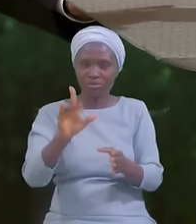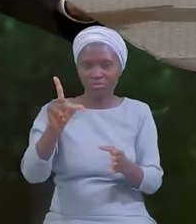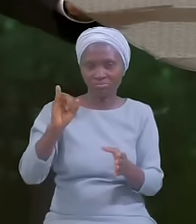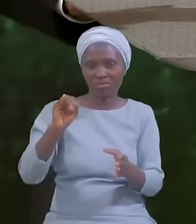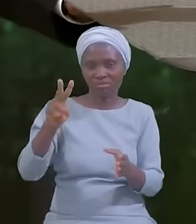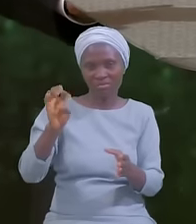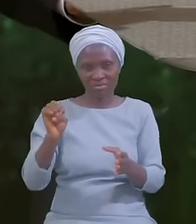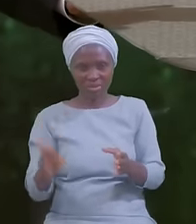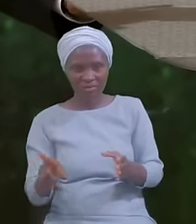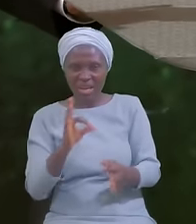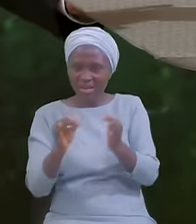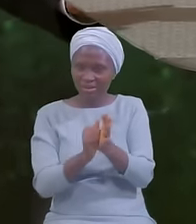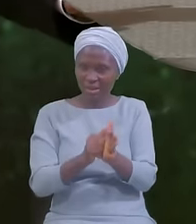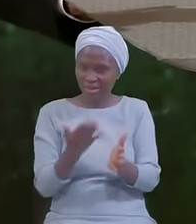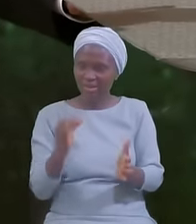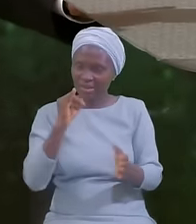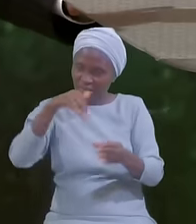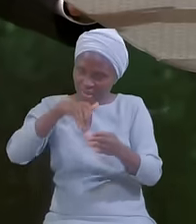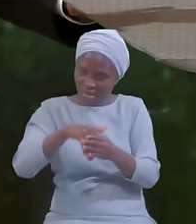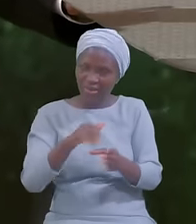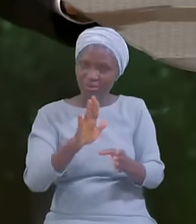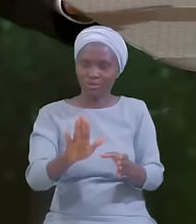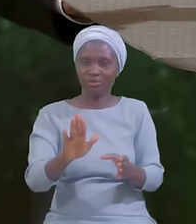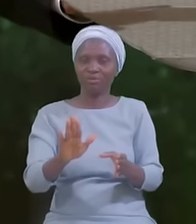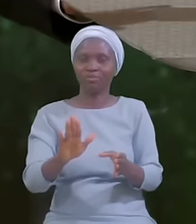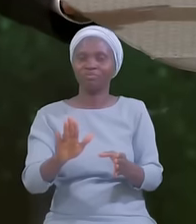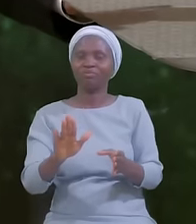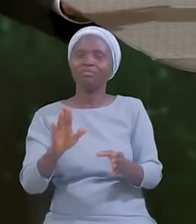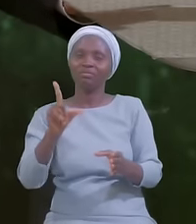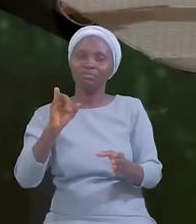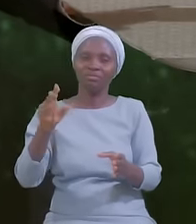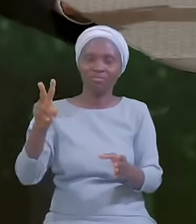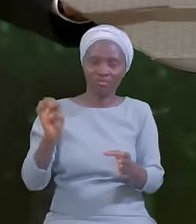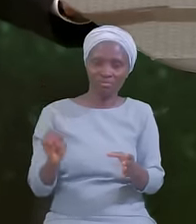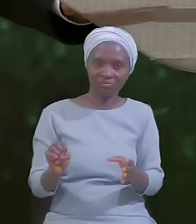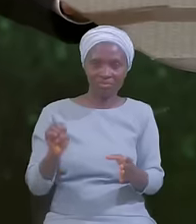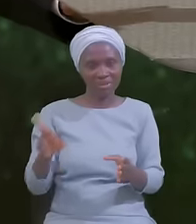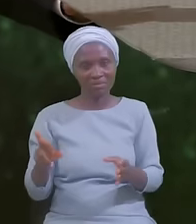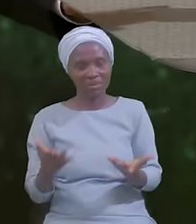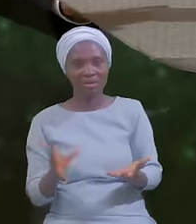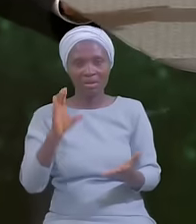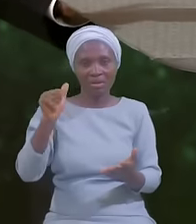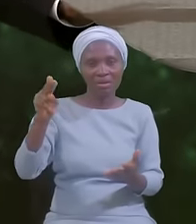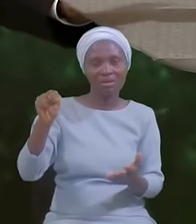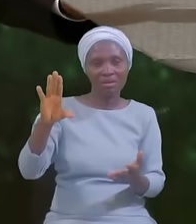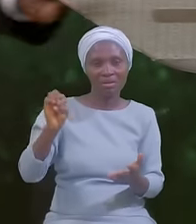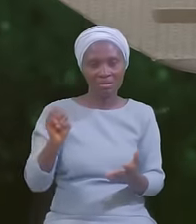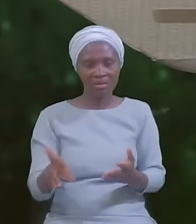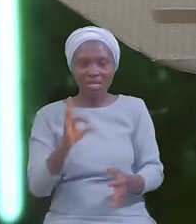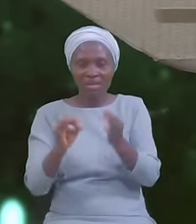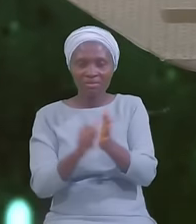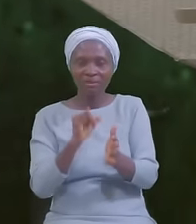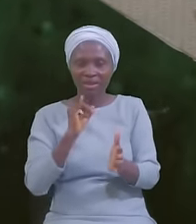that thing is inside, fibroid and cancer, if that thing is